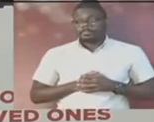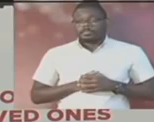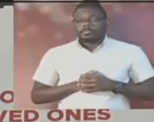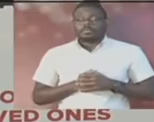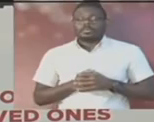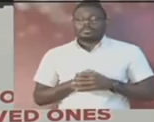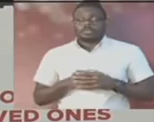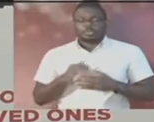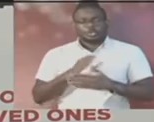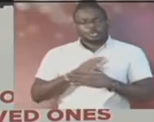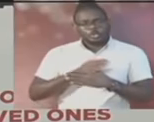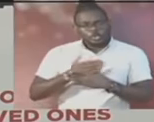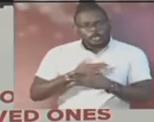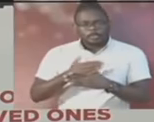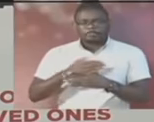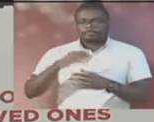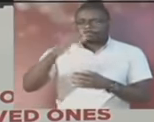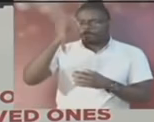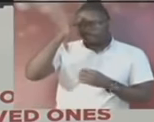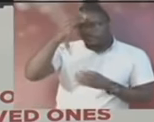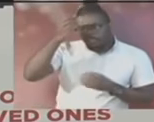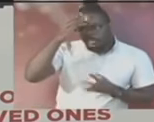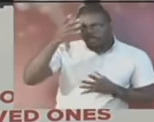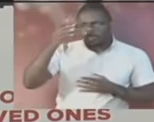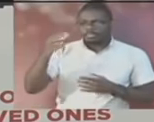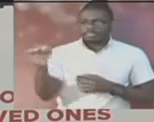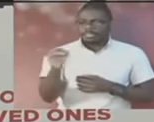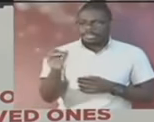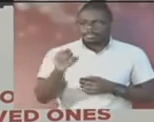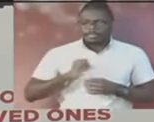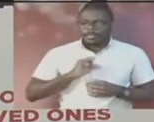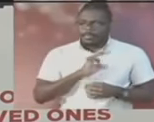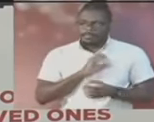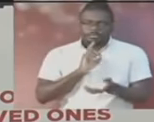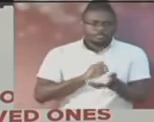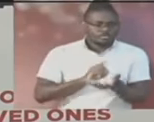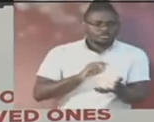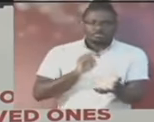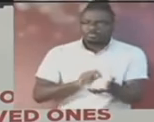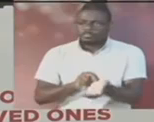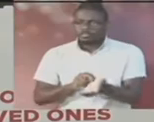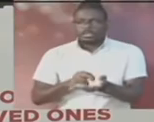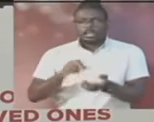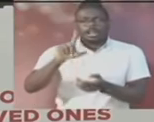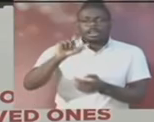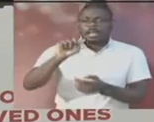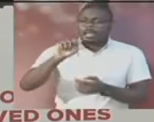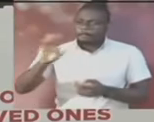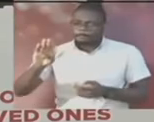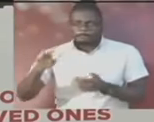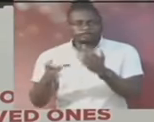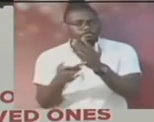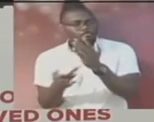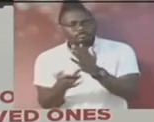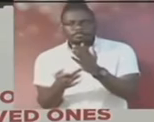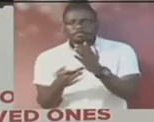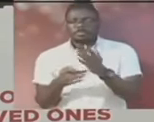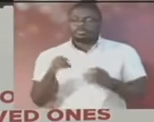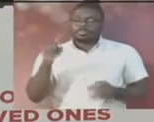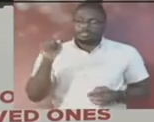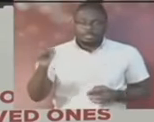perspective. It's the same frontline staff, doctors, nurses, TTDF, and others who have been managing